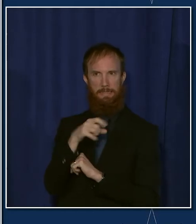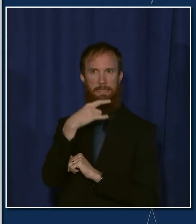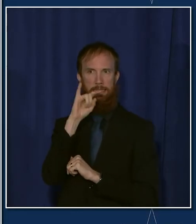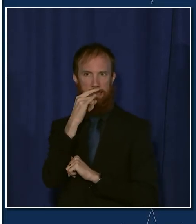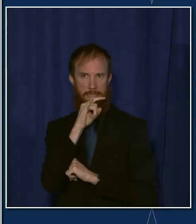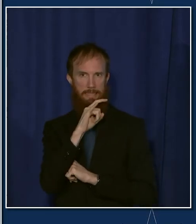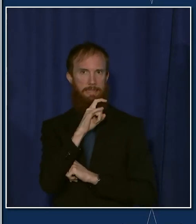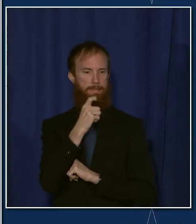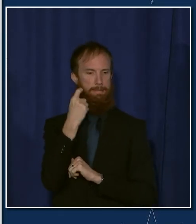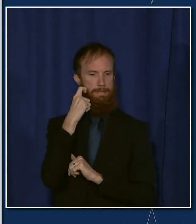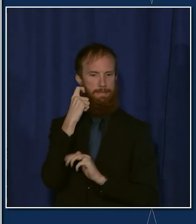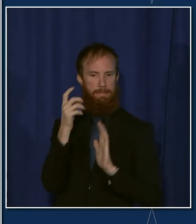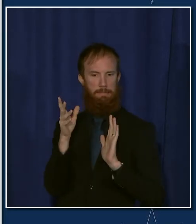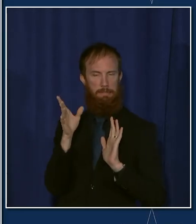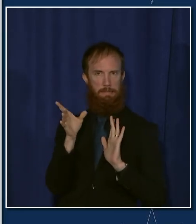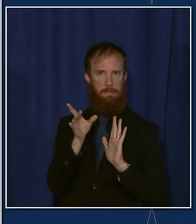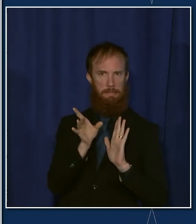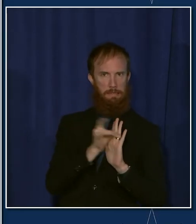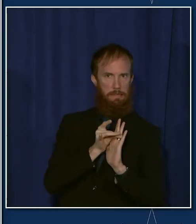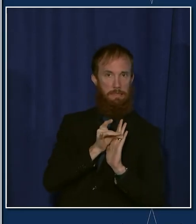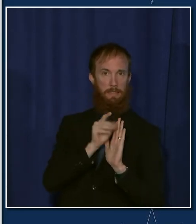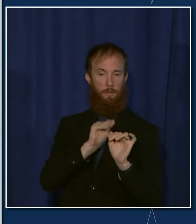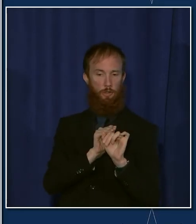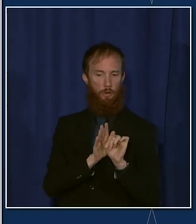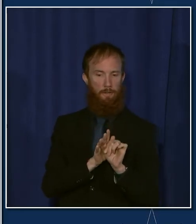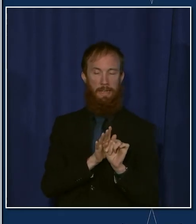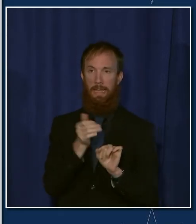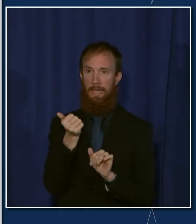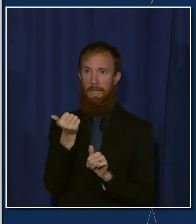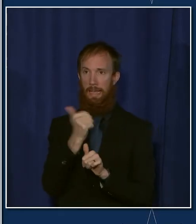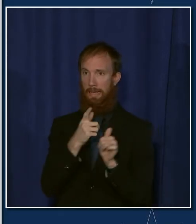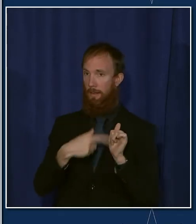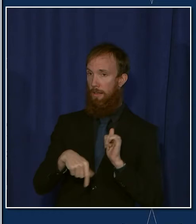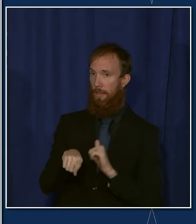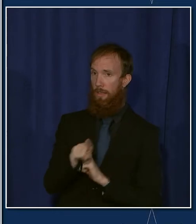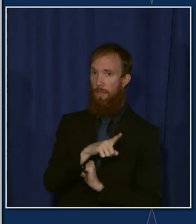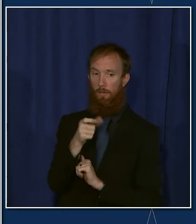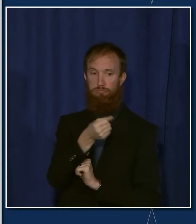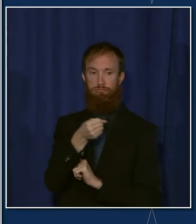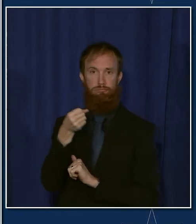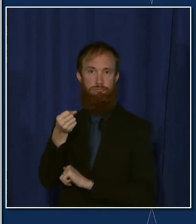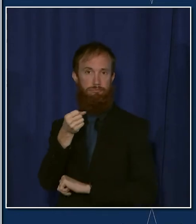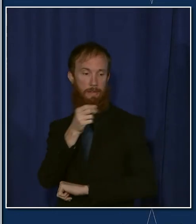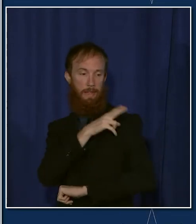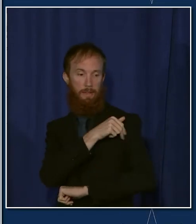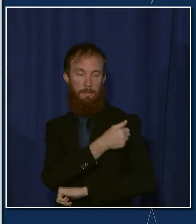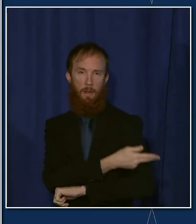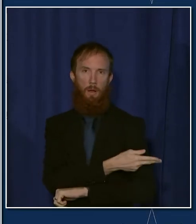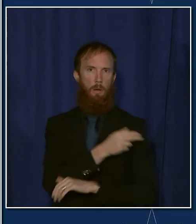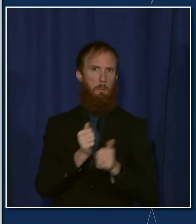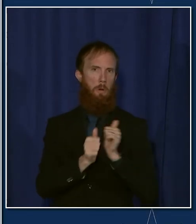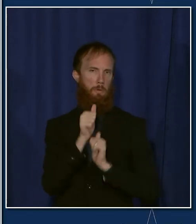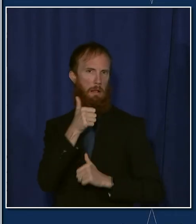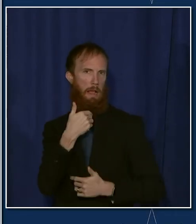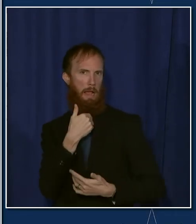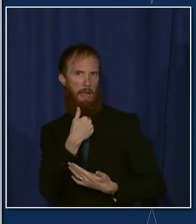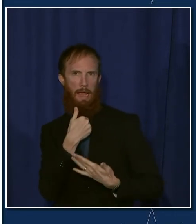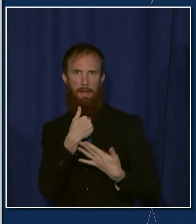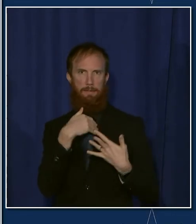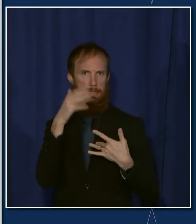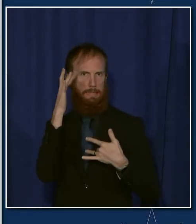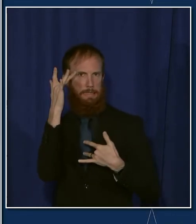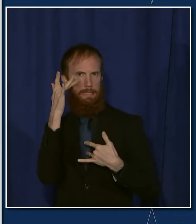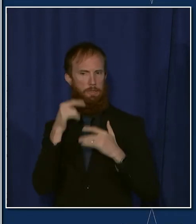newly diagnosed with COVID. Are any of them hospitalized? Are they mostly asymptomatic? Do we know? Yeah, so